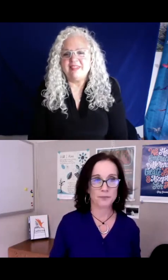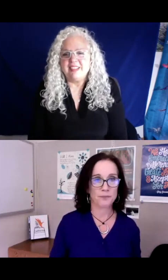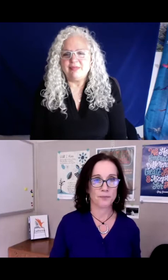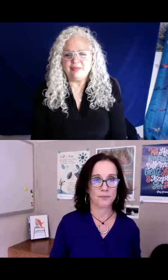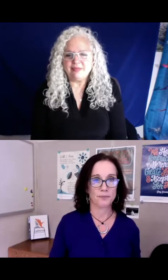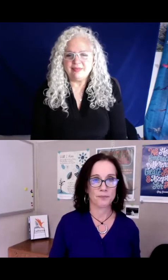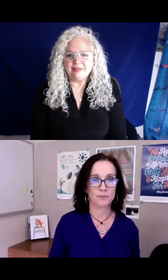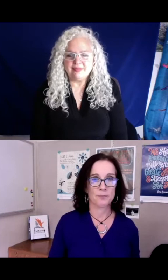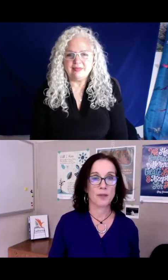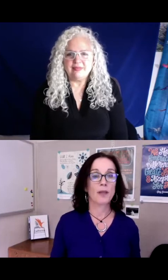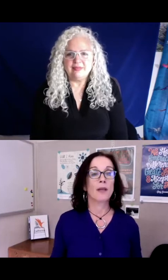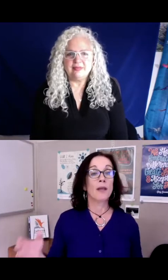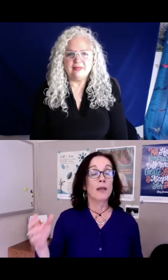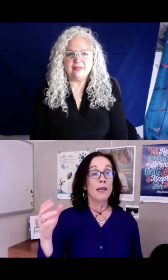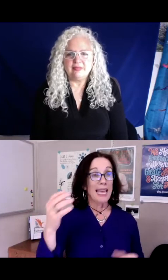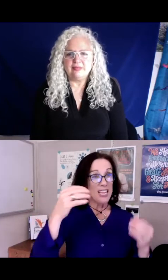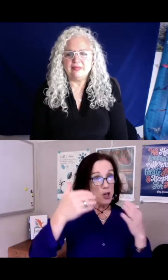So.